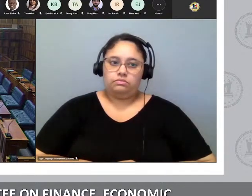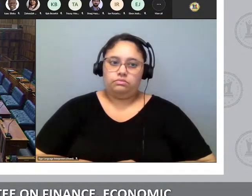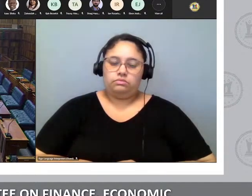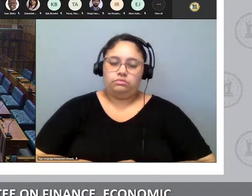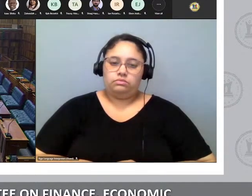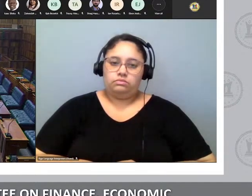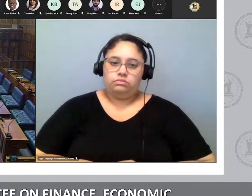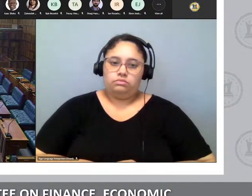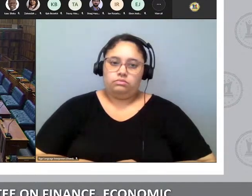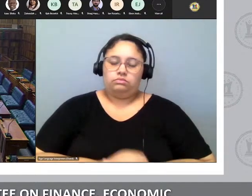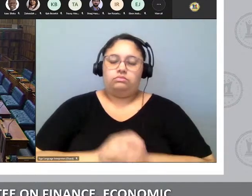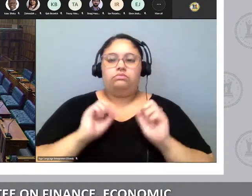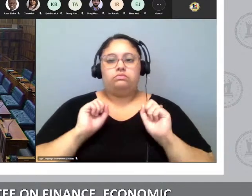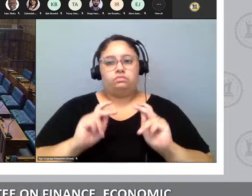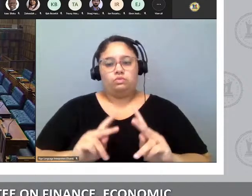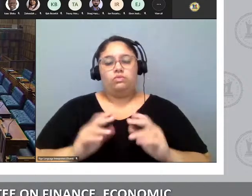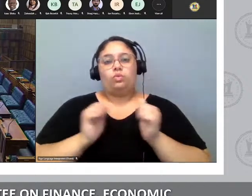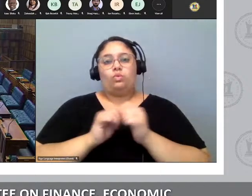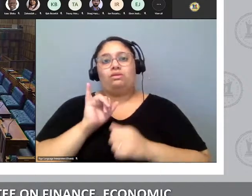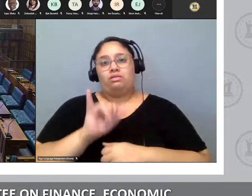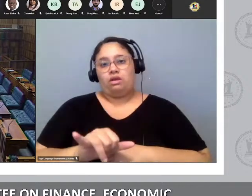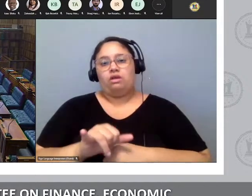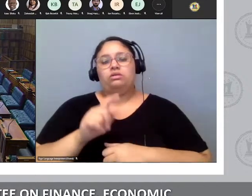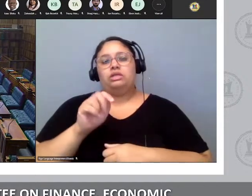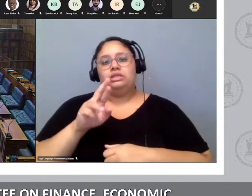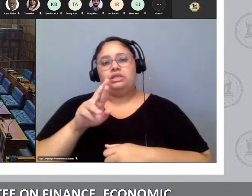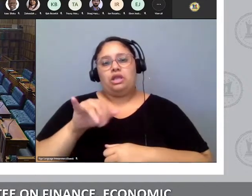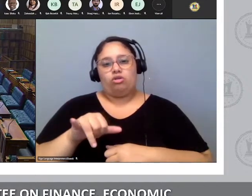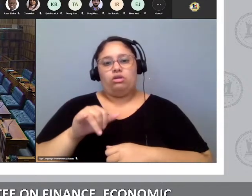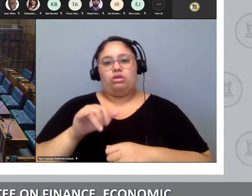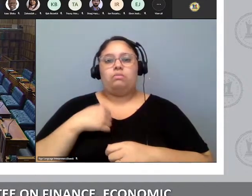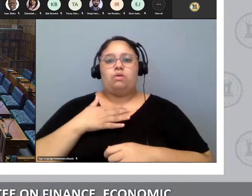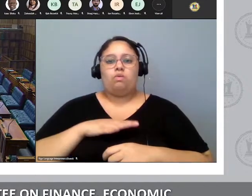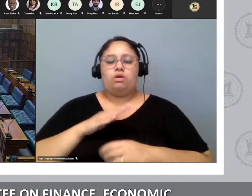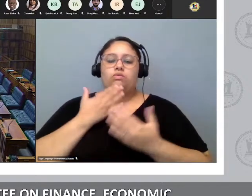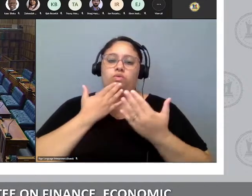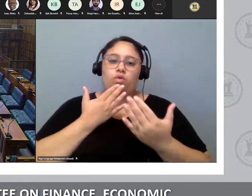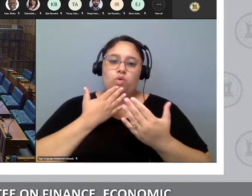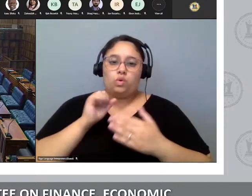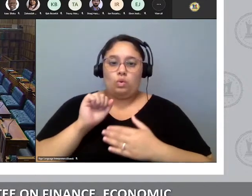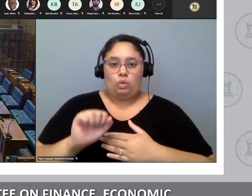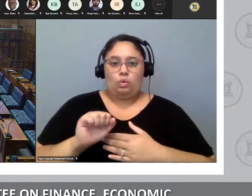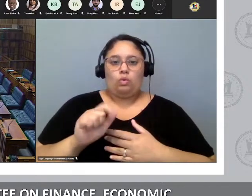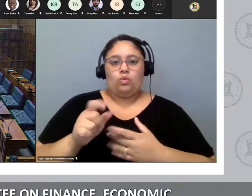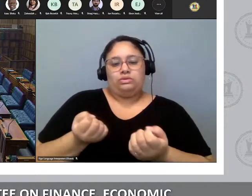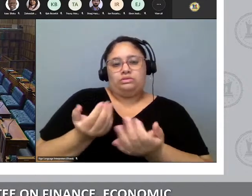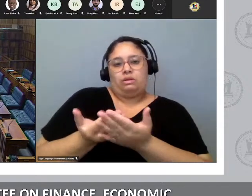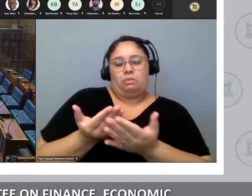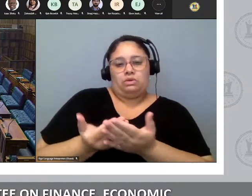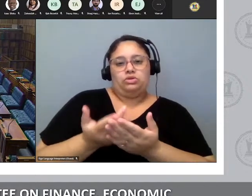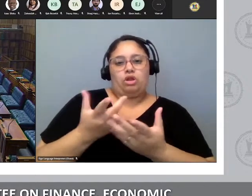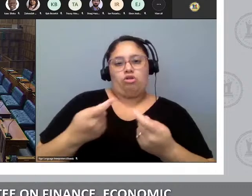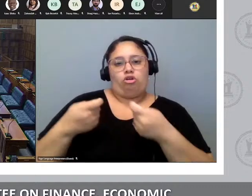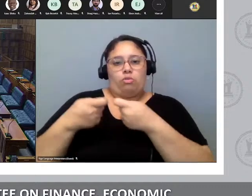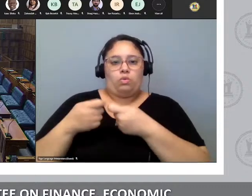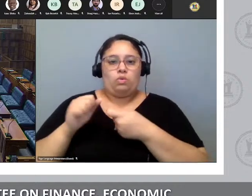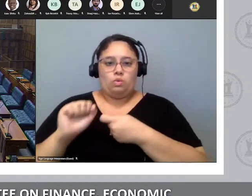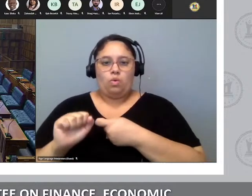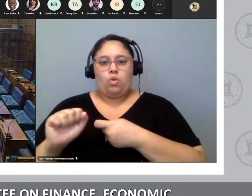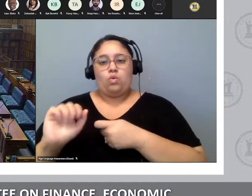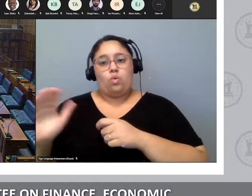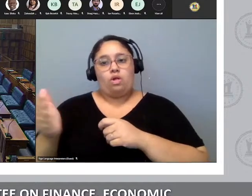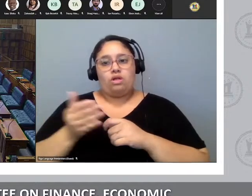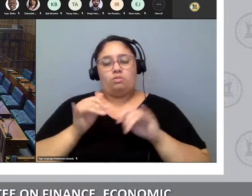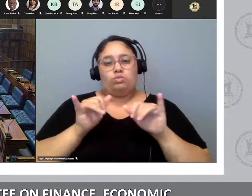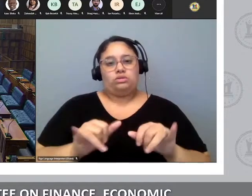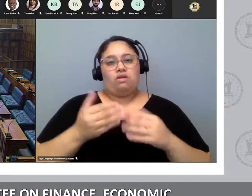members all right with that um Terry I would like to sincerely thank you for your submission and your contribution you're welcome to stay on